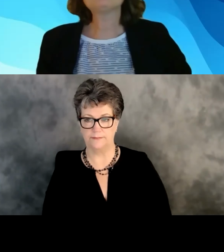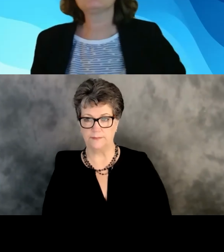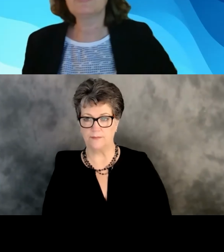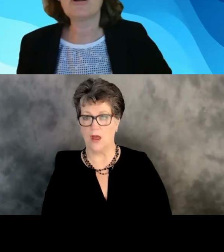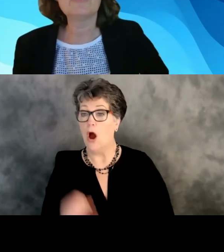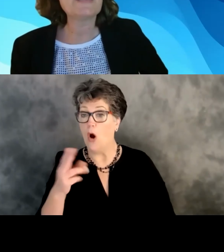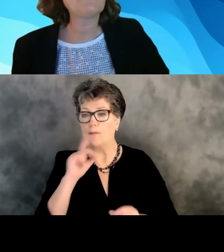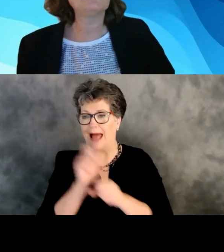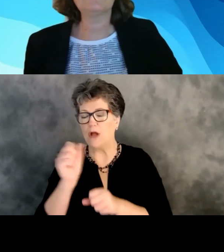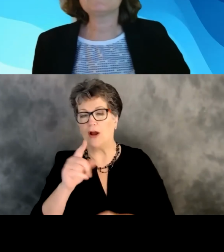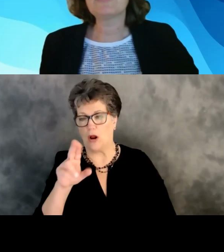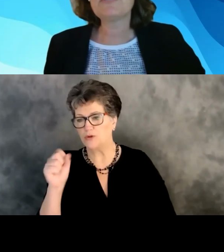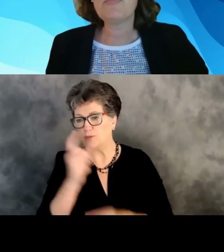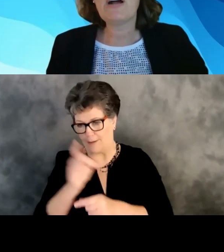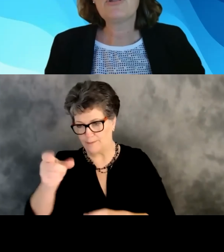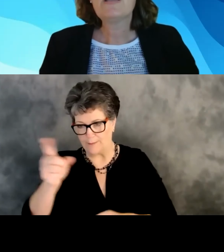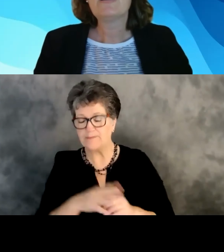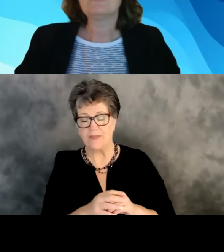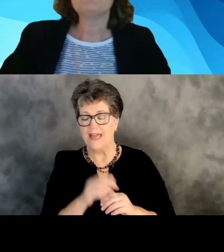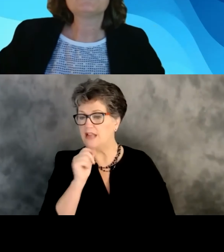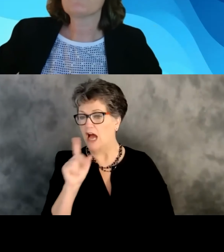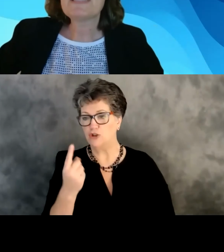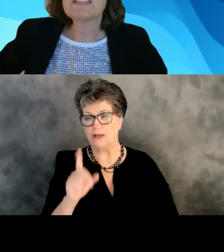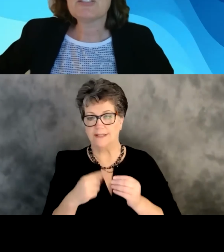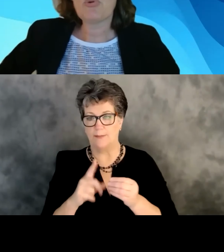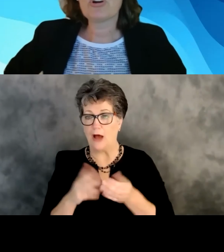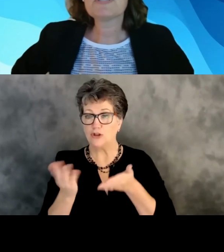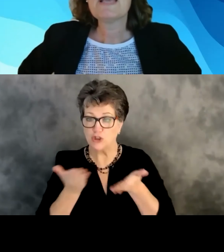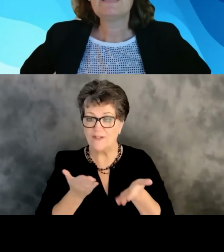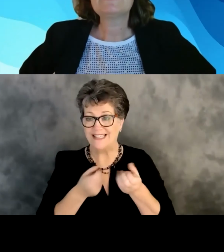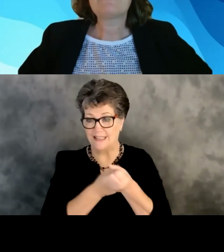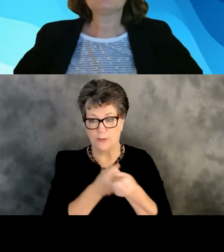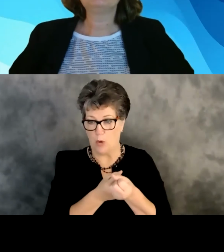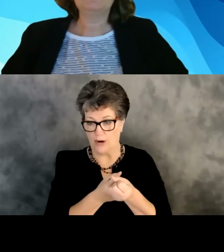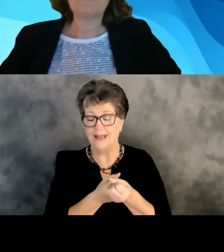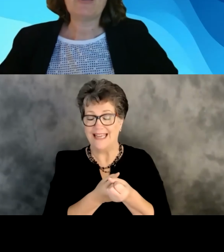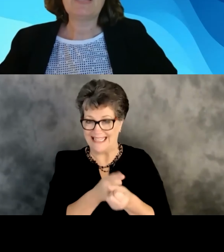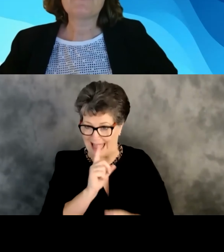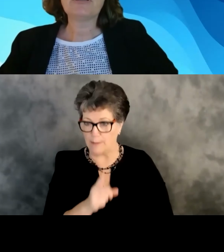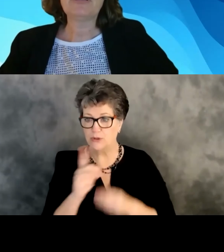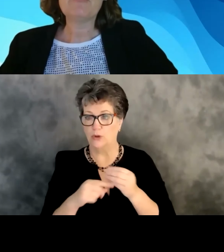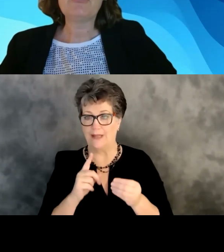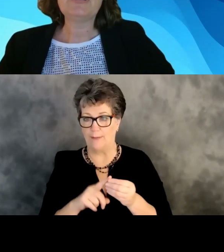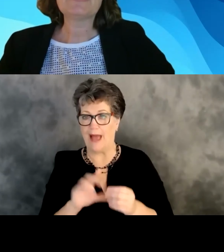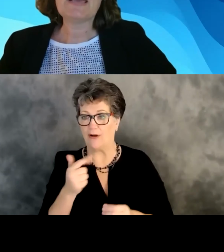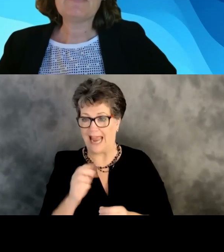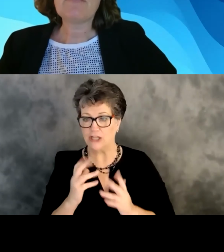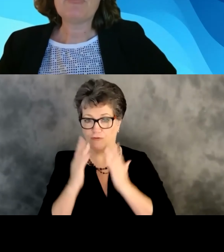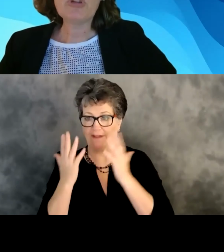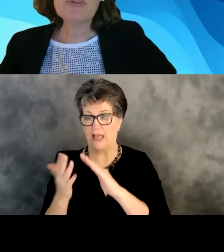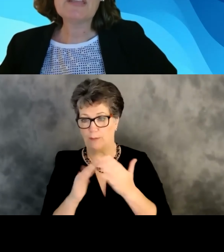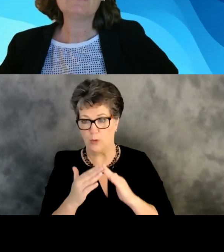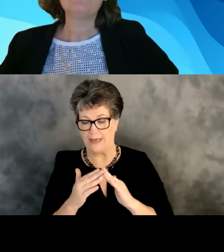Oh, absolutely, Carlos. Absolutely. It's not just about services and supports. It is absolutely about age-friendly communities